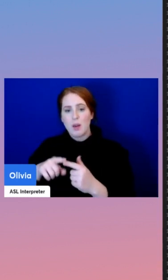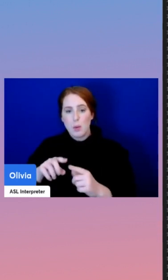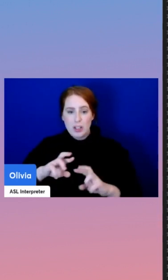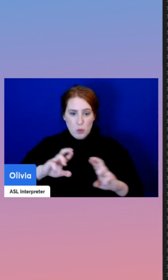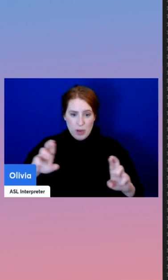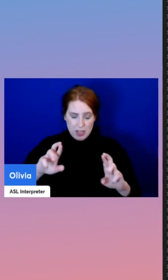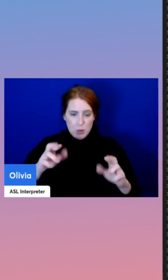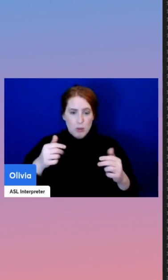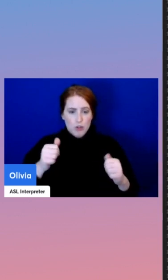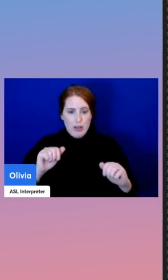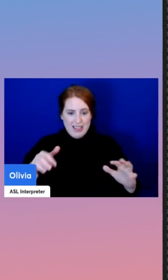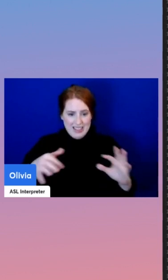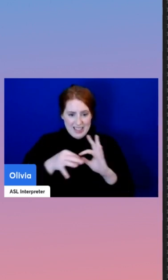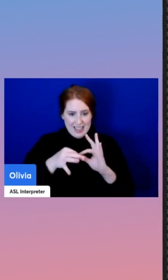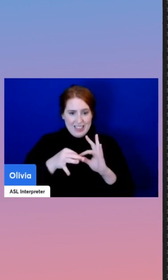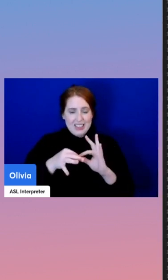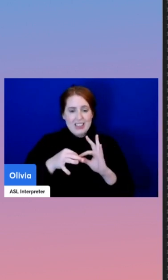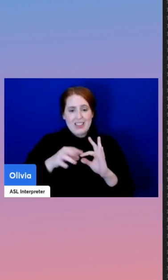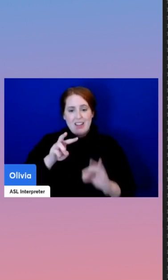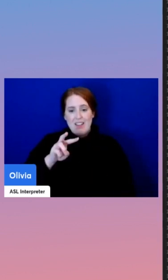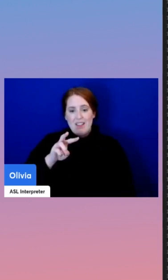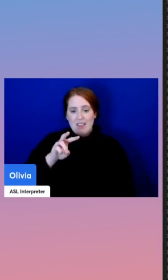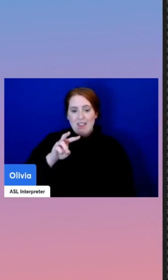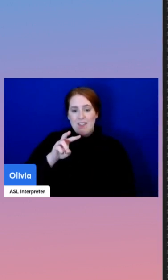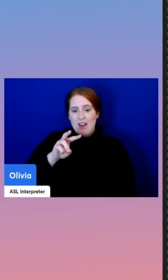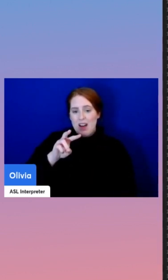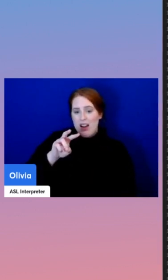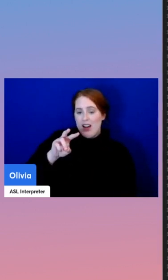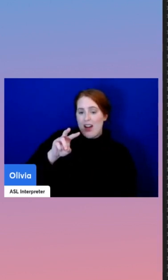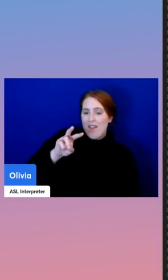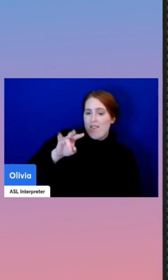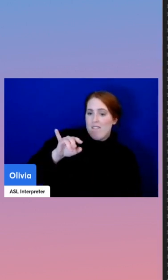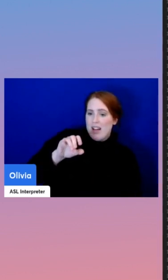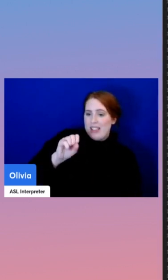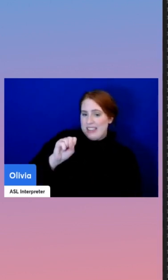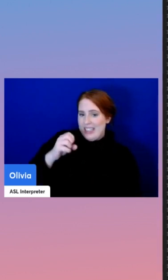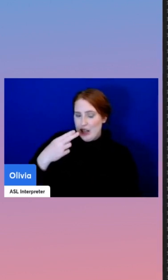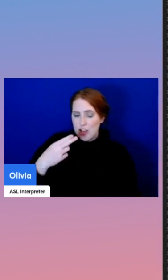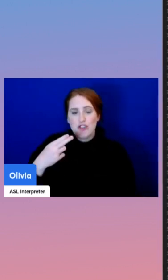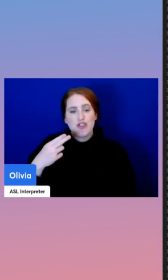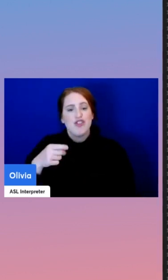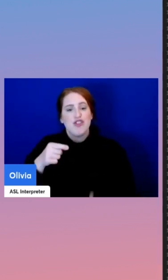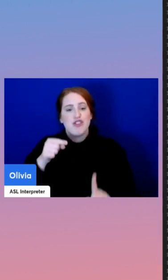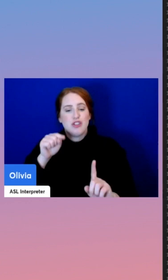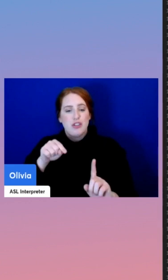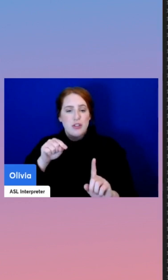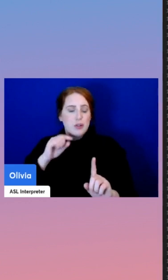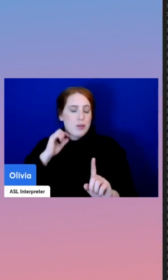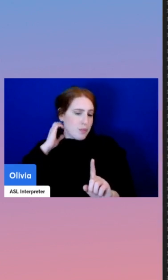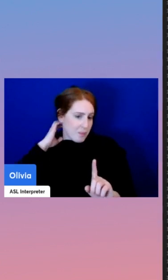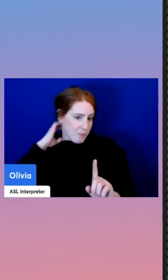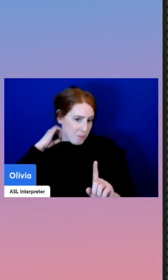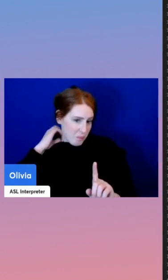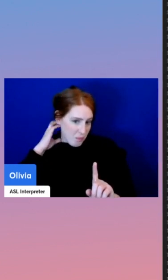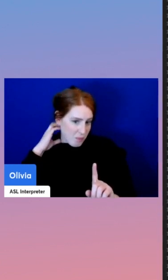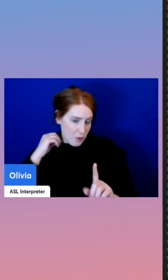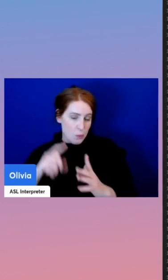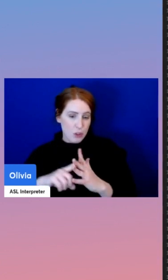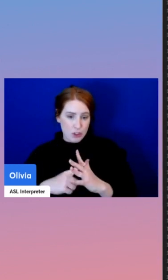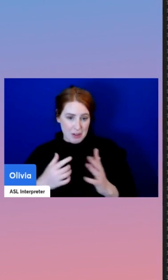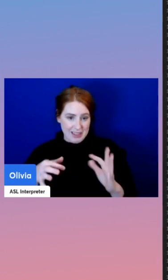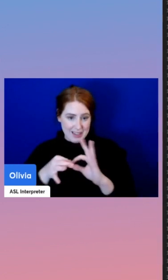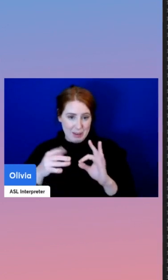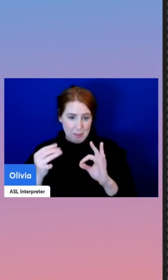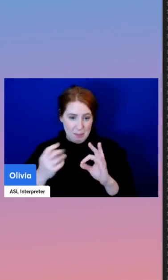via SSH. And after it connects via SSH, it starts uploading my files one-to-one into the /tmp. And then after